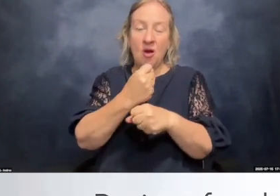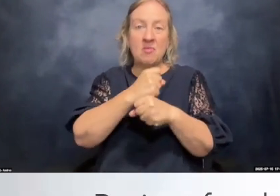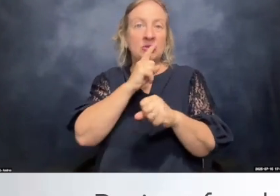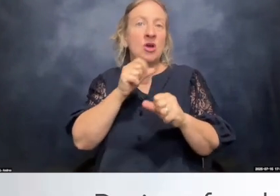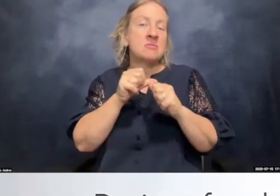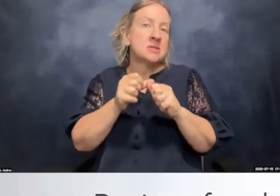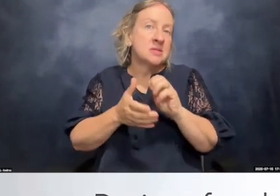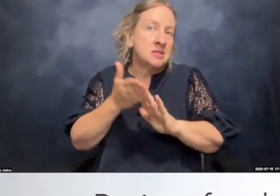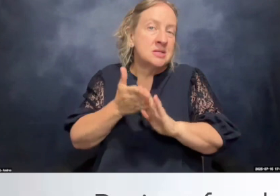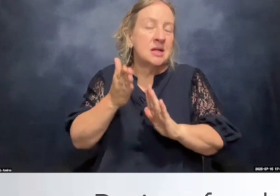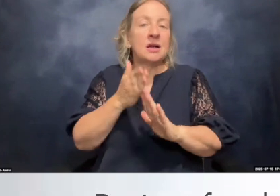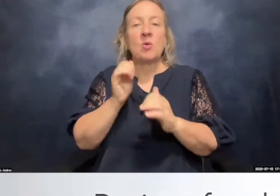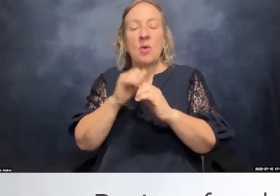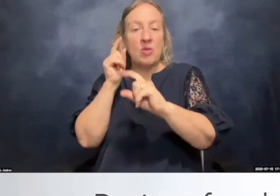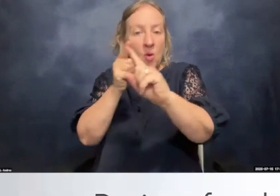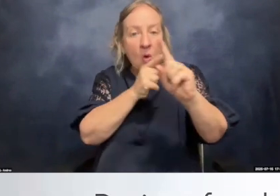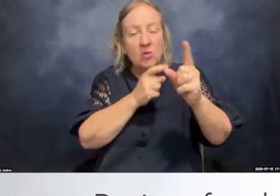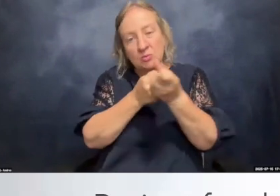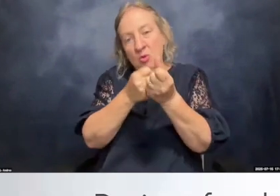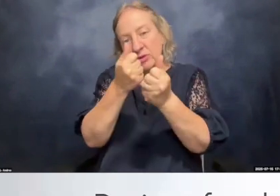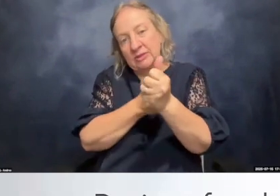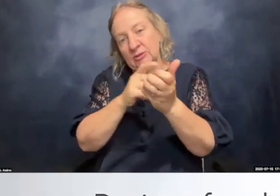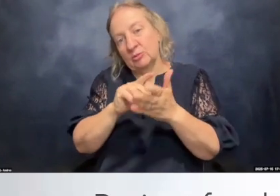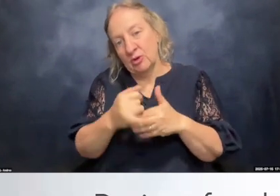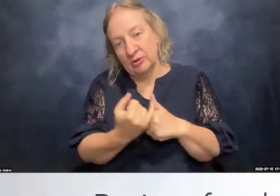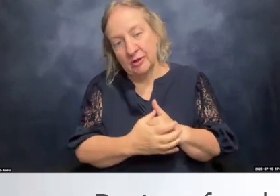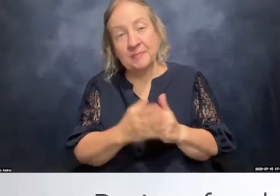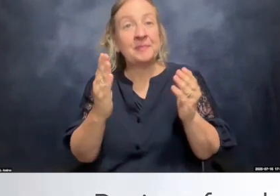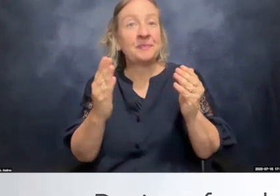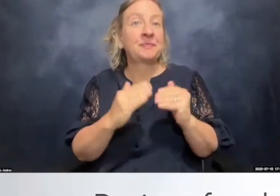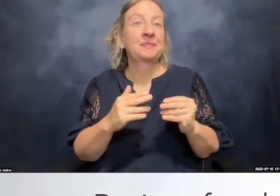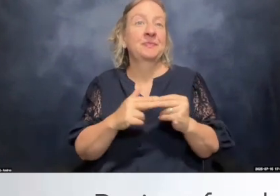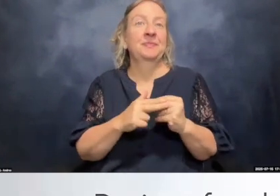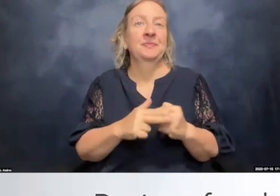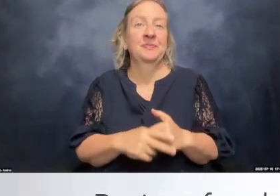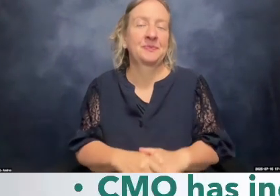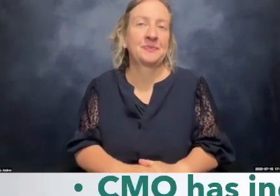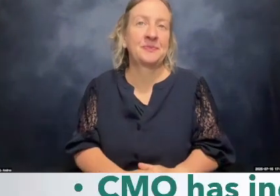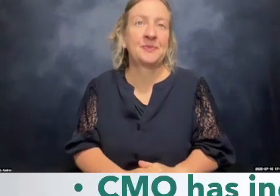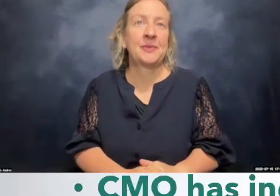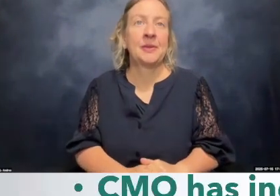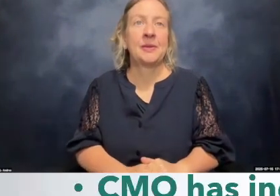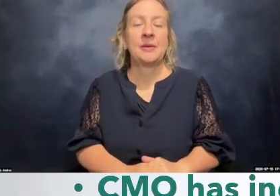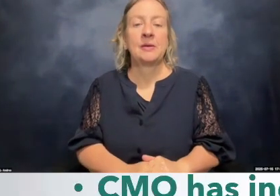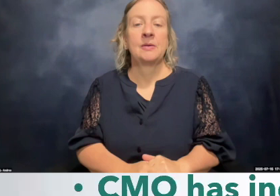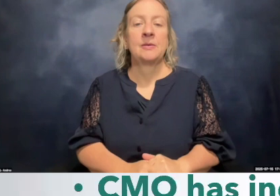with its intended goals and to support each project. Next slide, please.